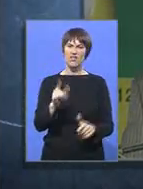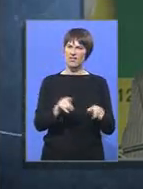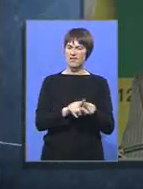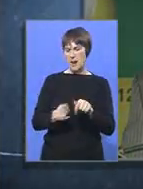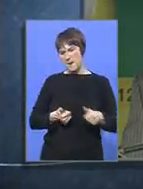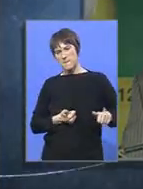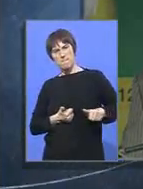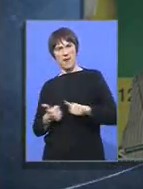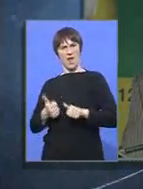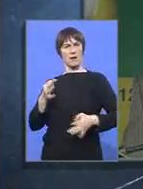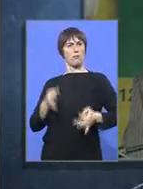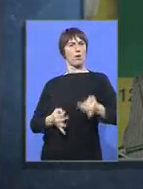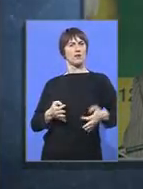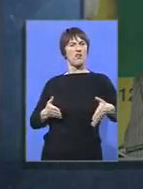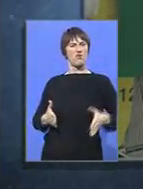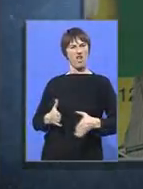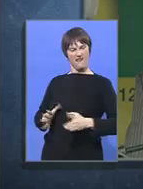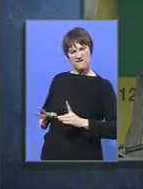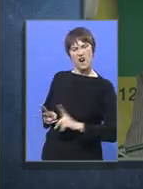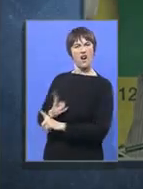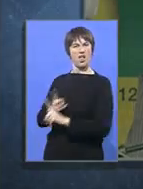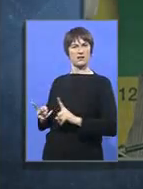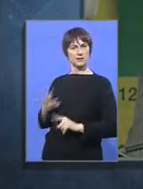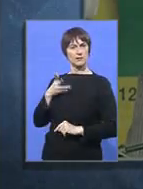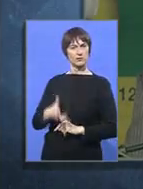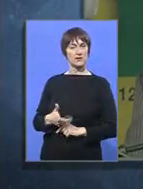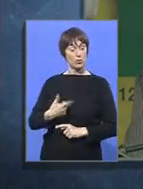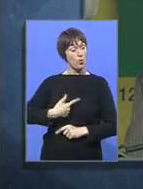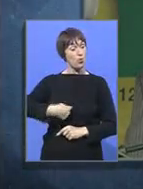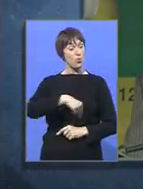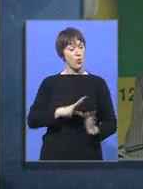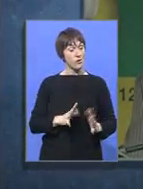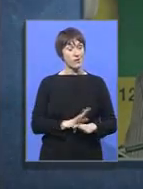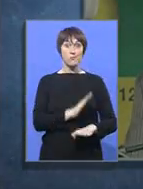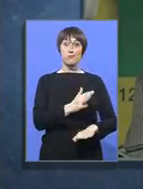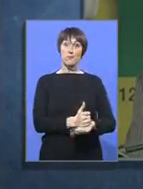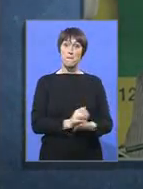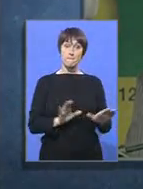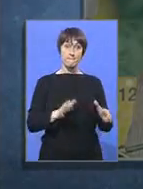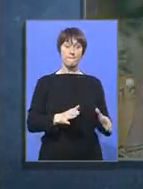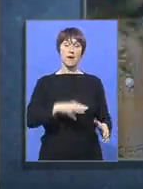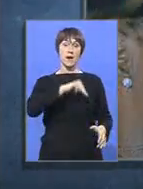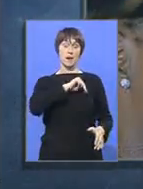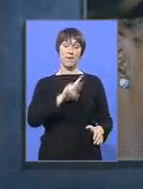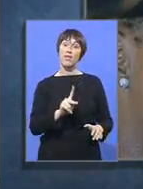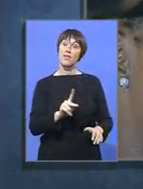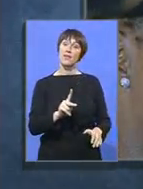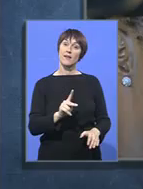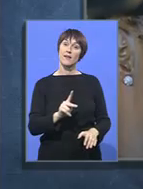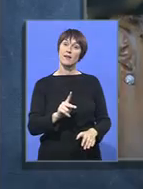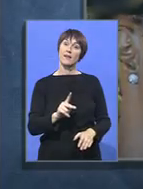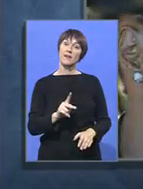of political struggle and to form Umkhonto weSizwe. We did so not